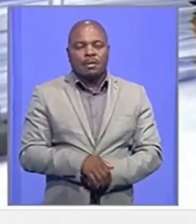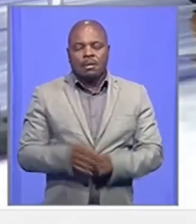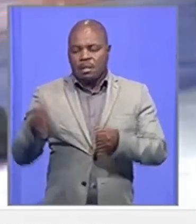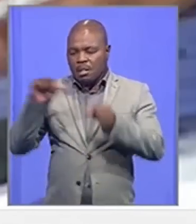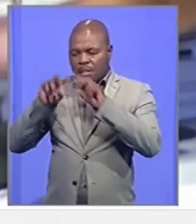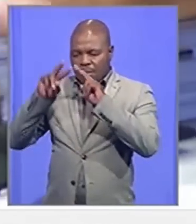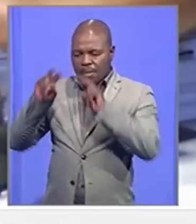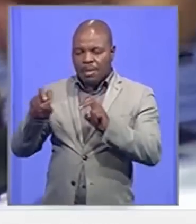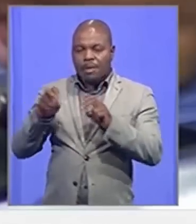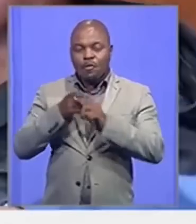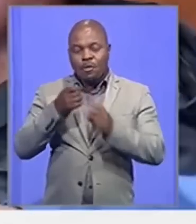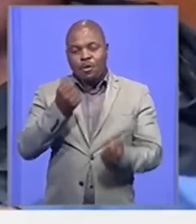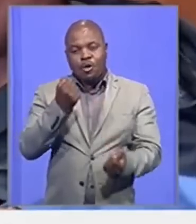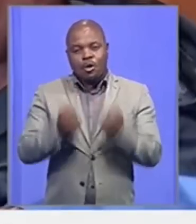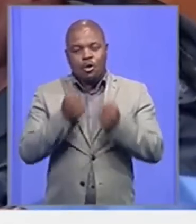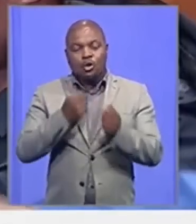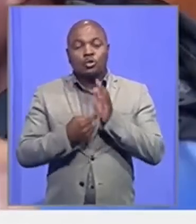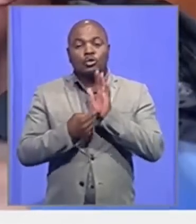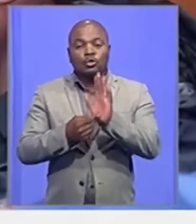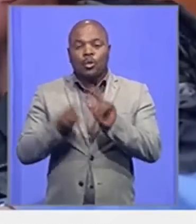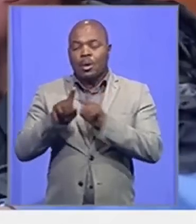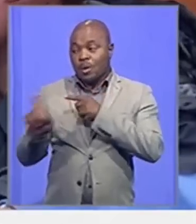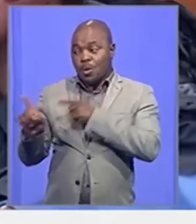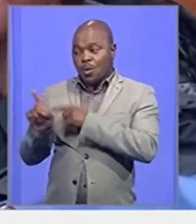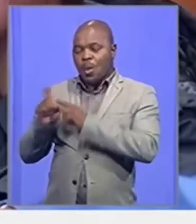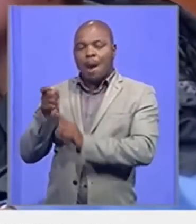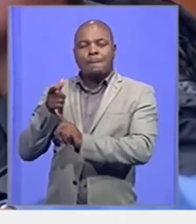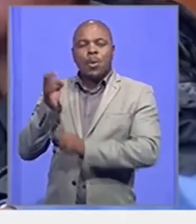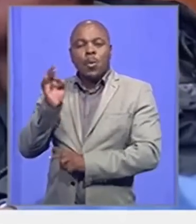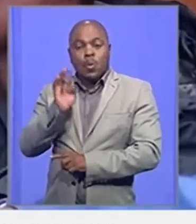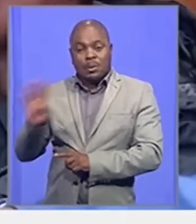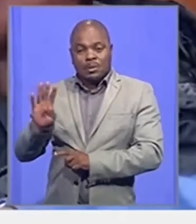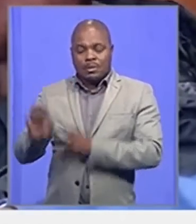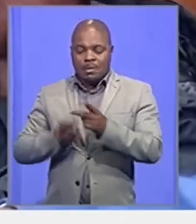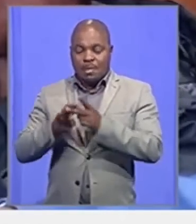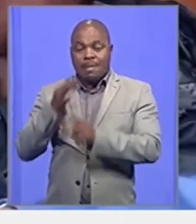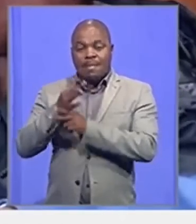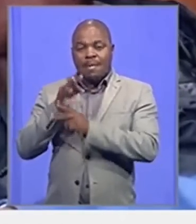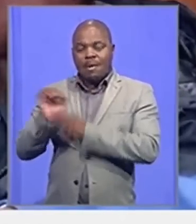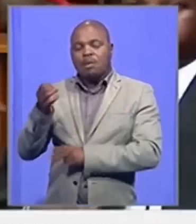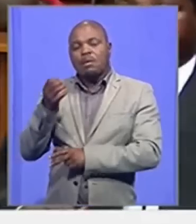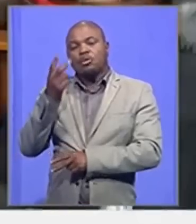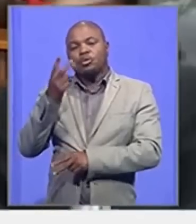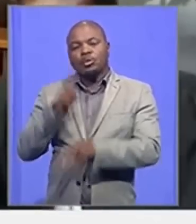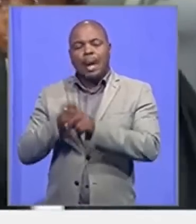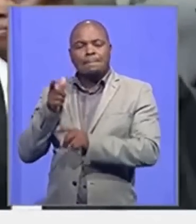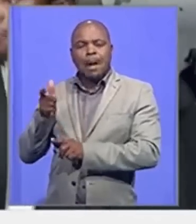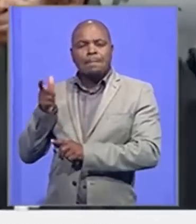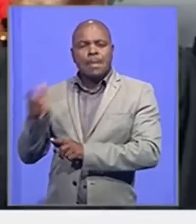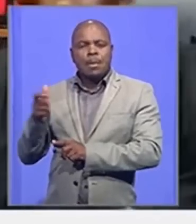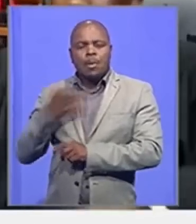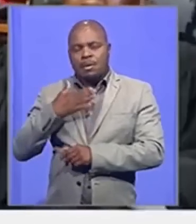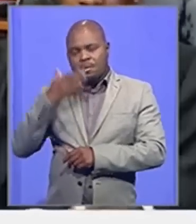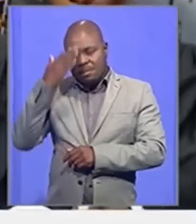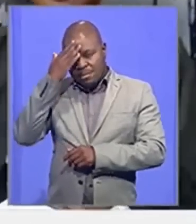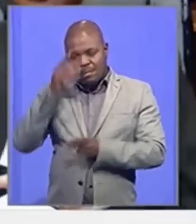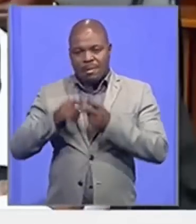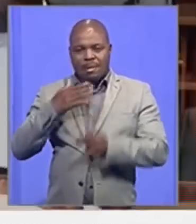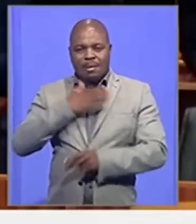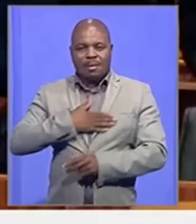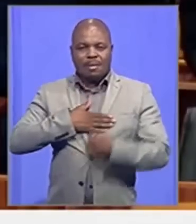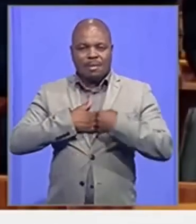e badilweng kwa kgotlatshekelo supa fa ntokoto a thuntitswe gangwe fela fa rraagwe a thuntitswe makgetlo a le mabedi mo sehubeng le mo